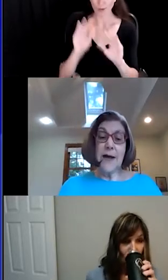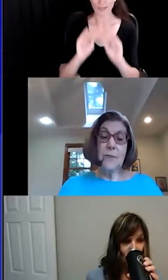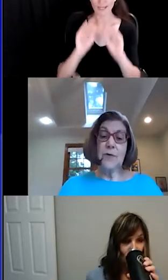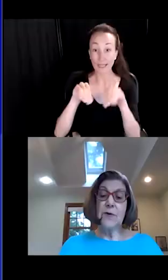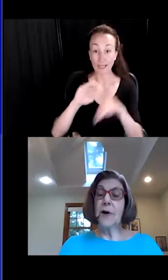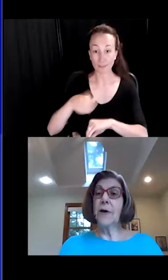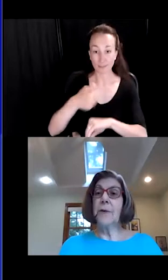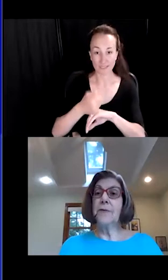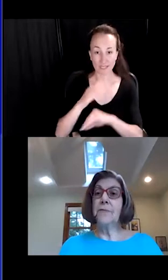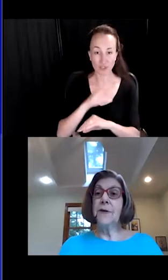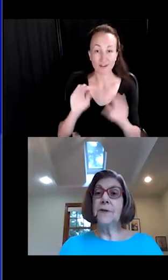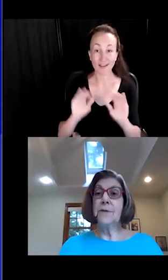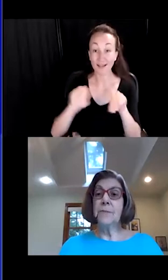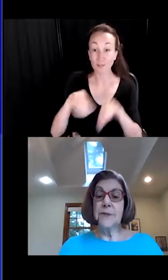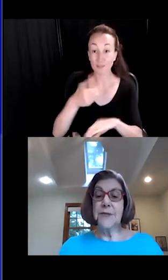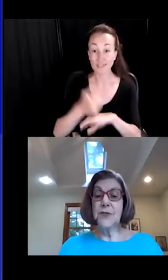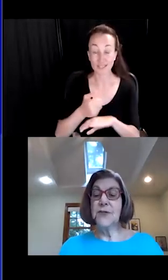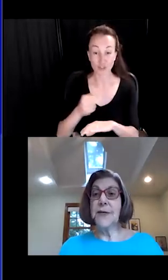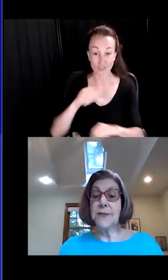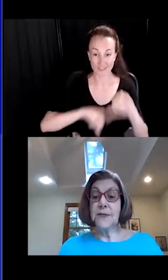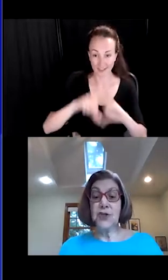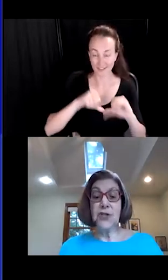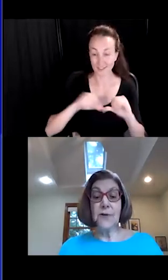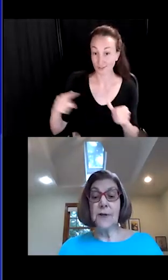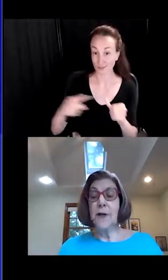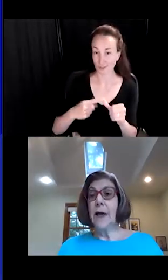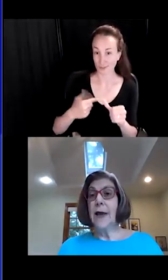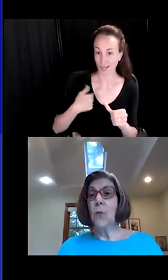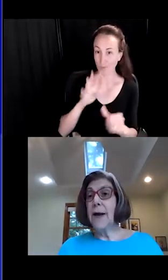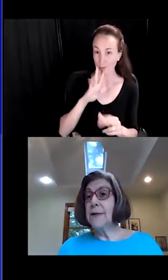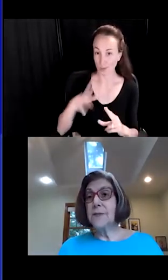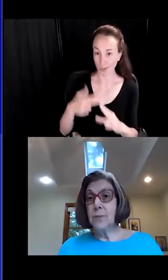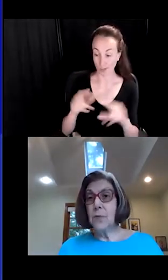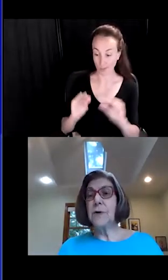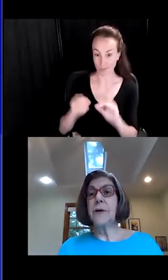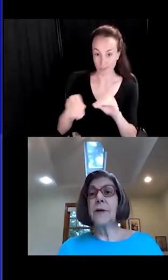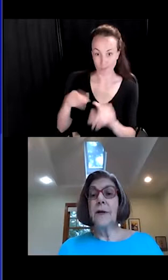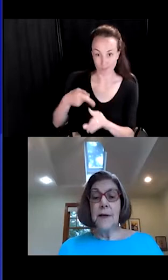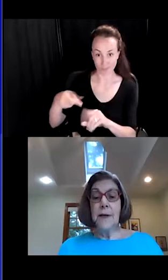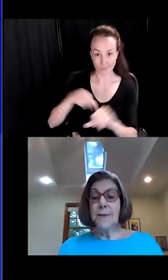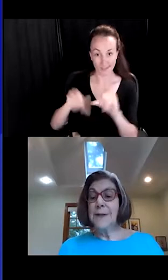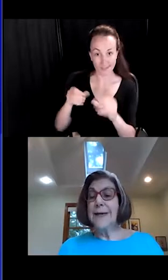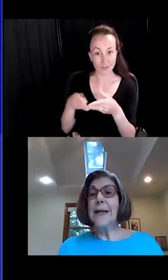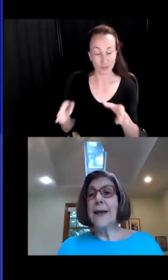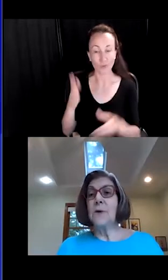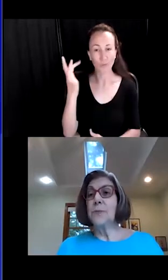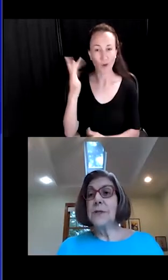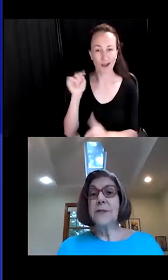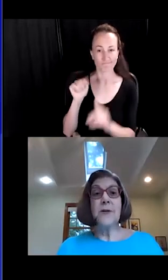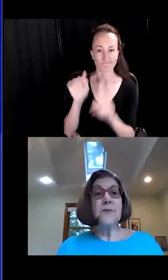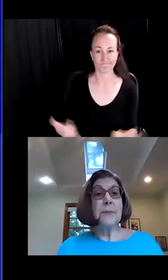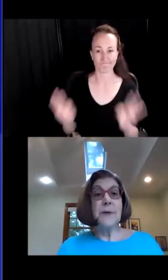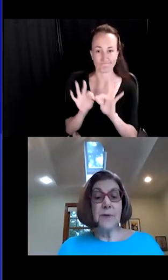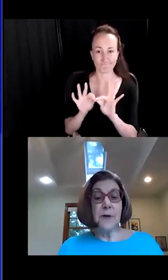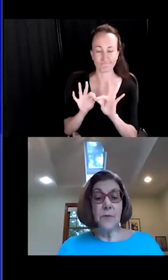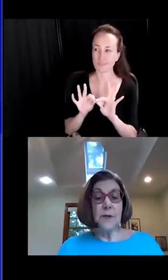first, I'm going to talk about the field of implementation science in general and why it's important in plain language, because I